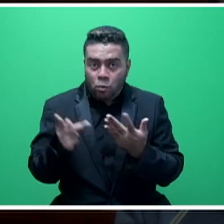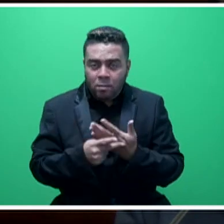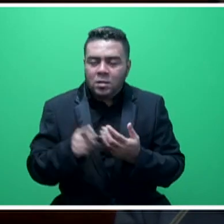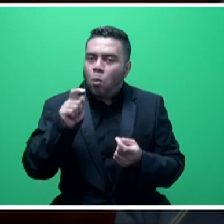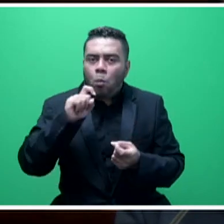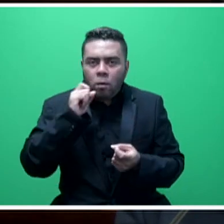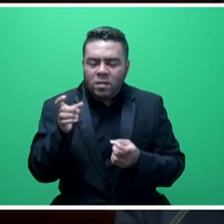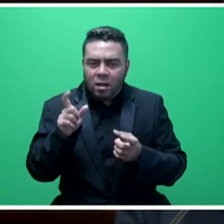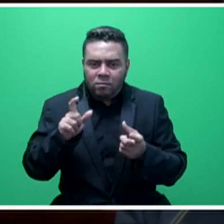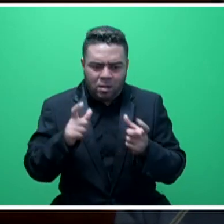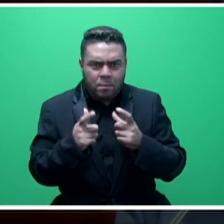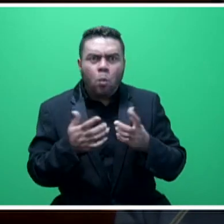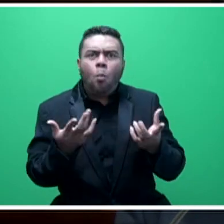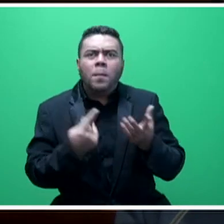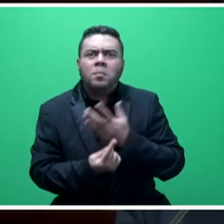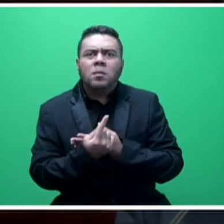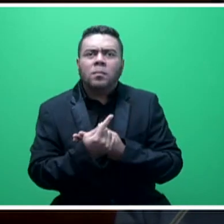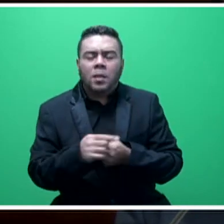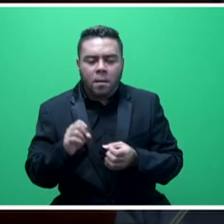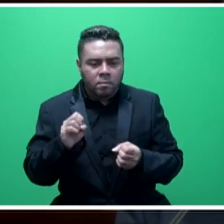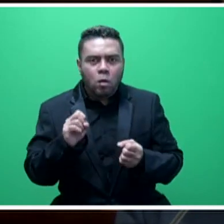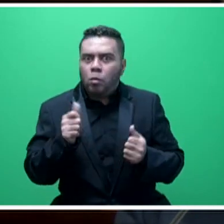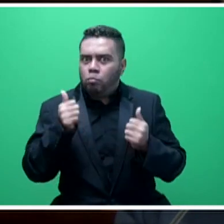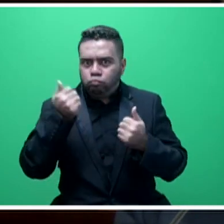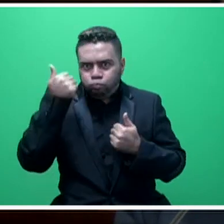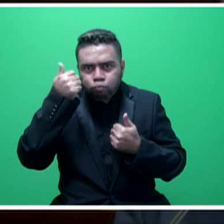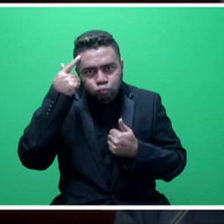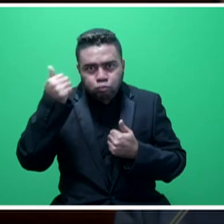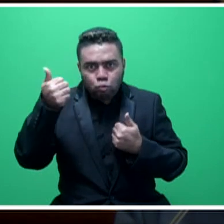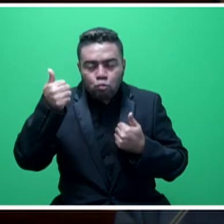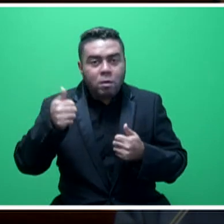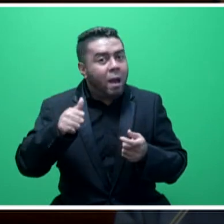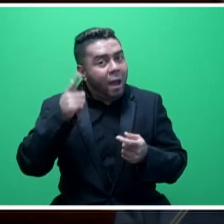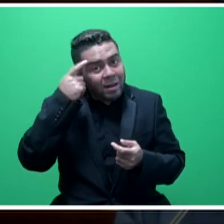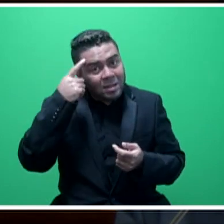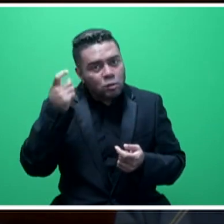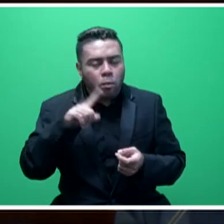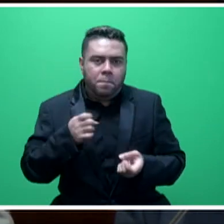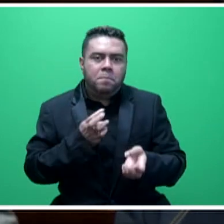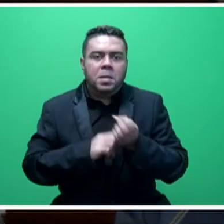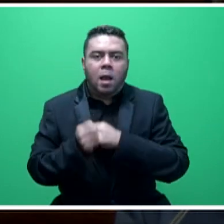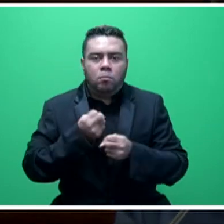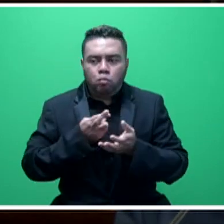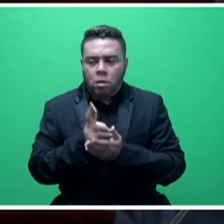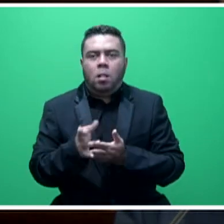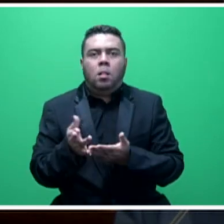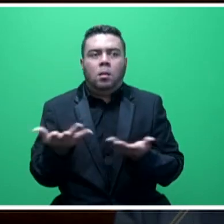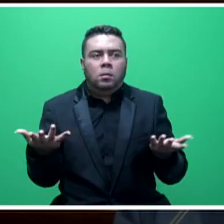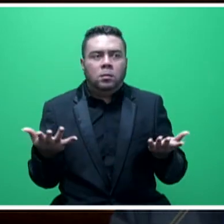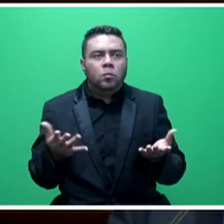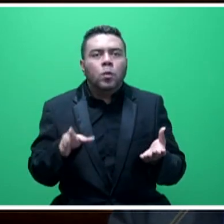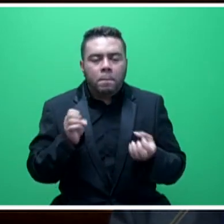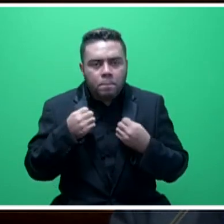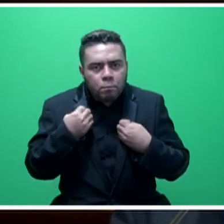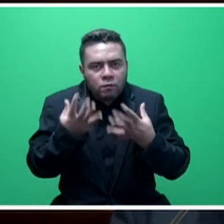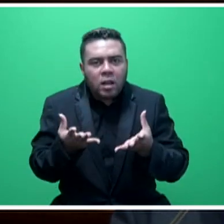created a climate where bright businesses' ideas can become a reality. We will continue to handhold MSMEs through advisory, incubation, and training